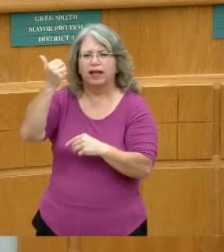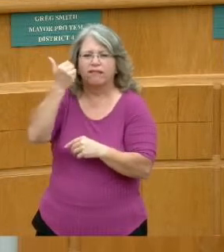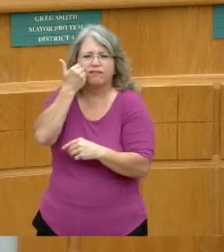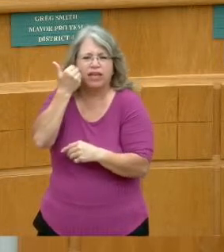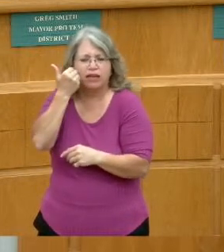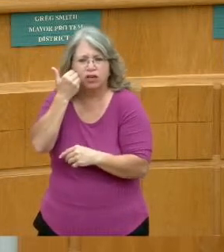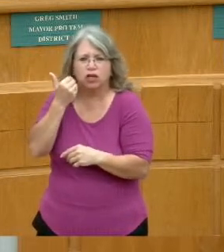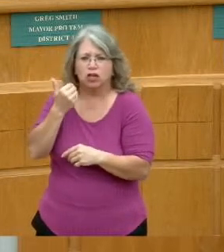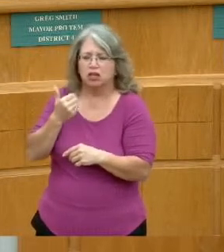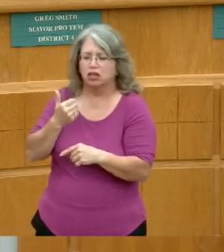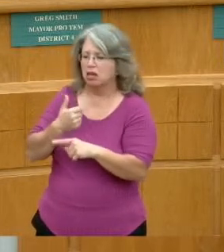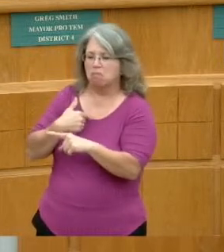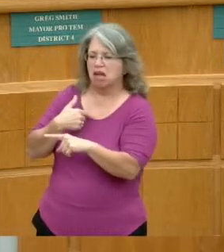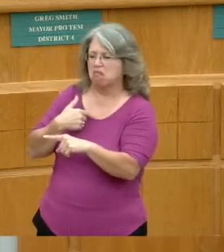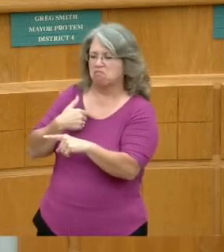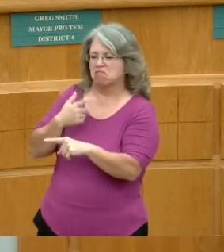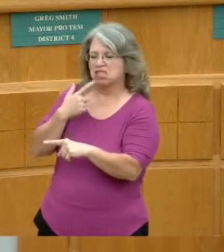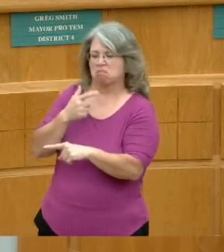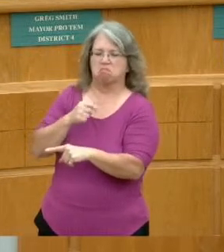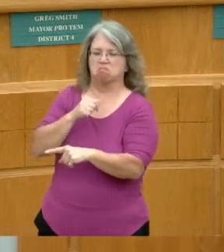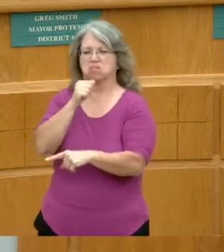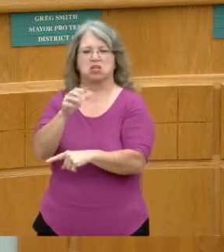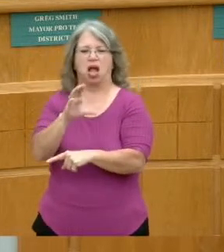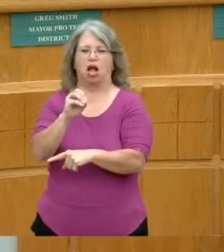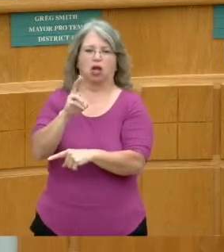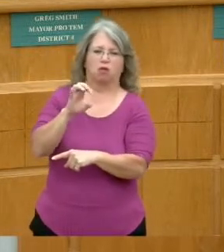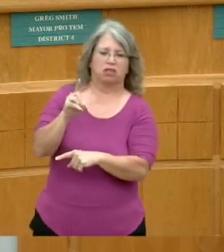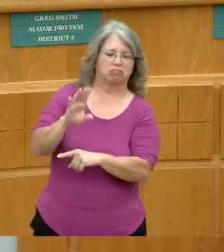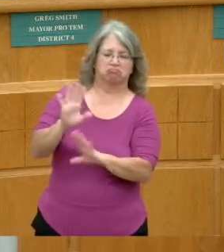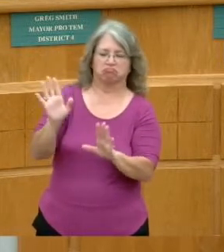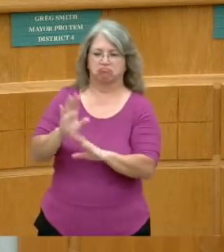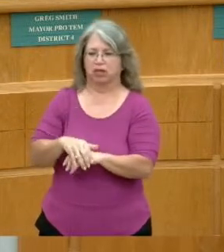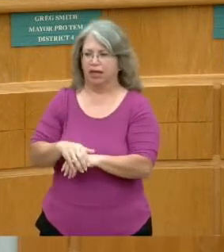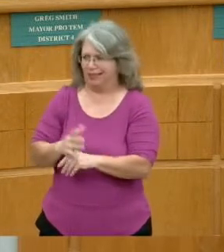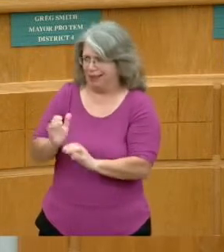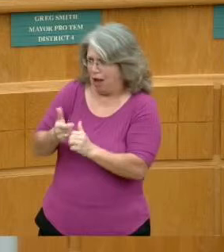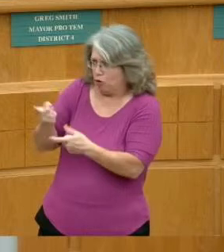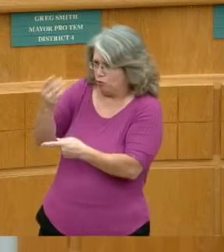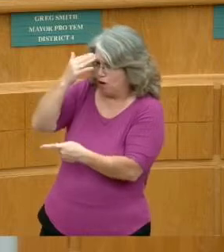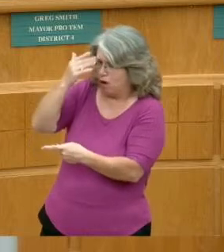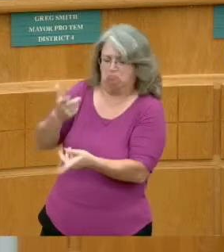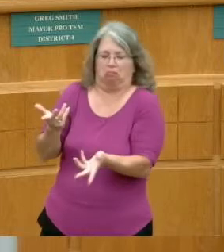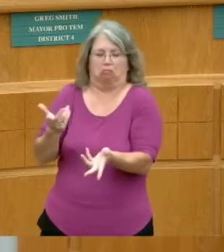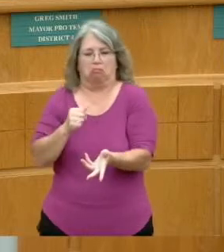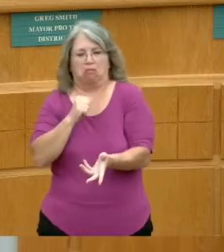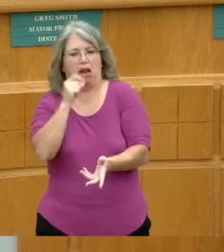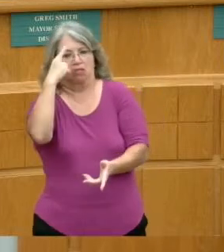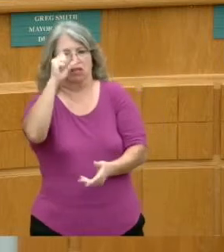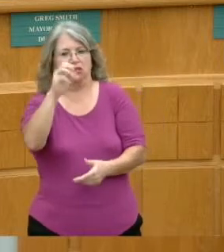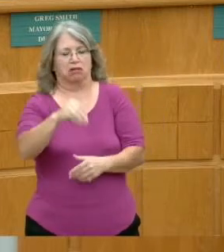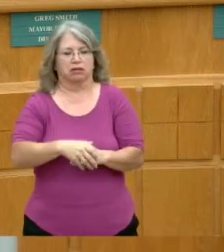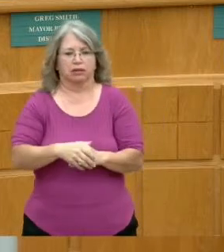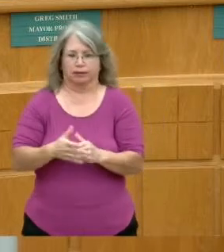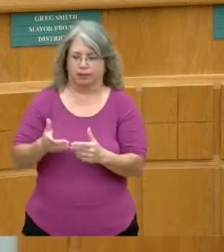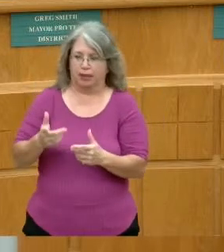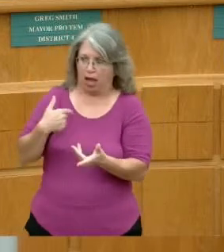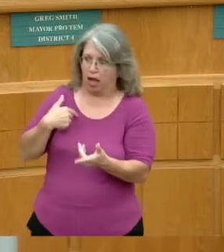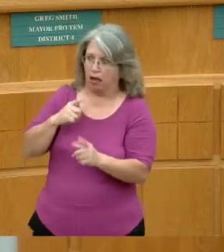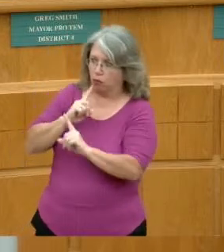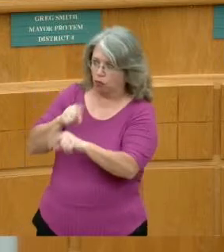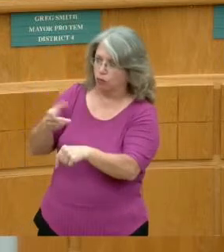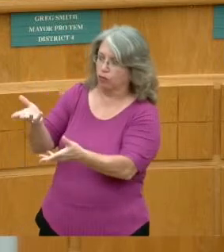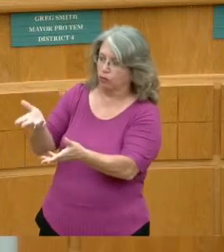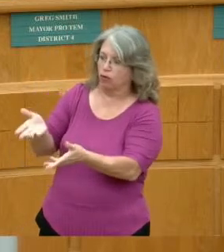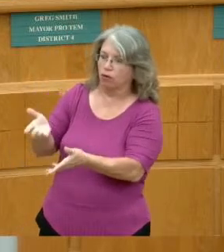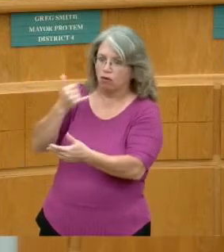I directed them to call the county hotline and contact their physician and follow the